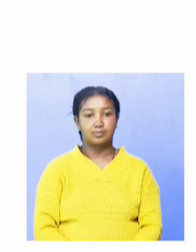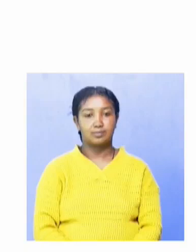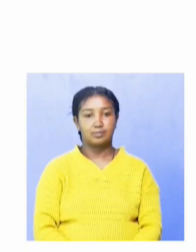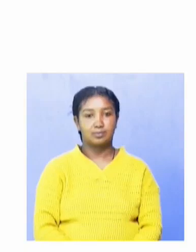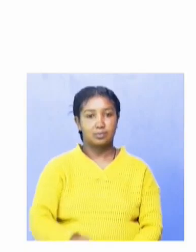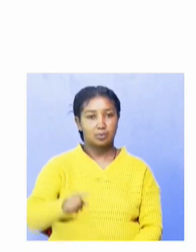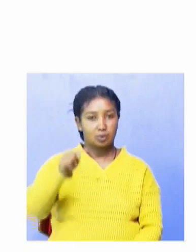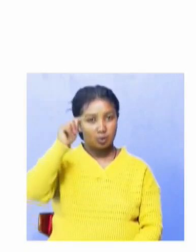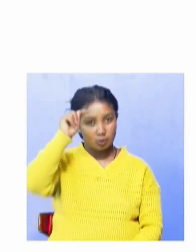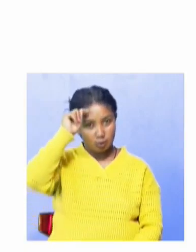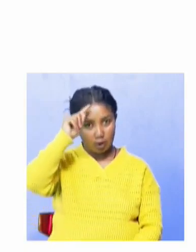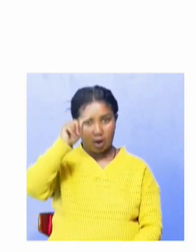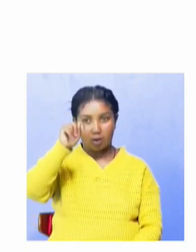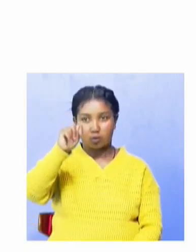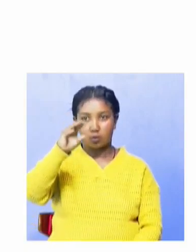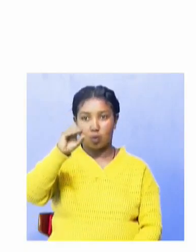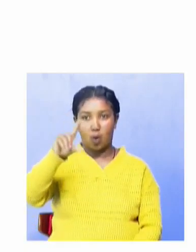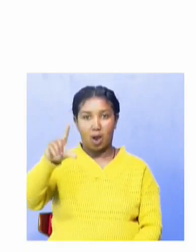Tola washed